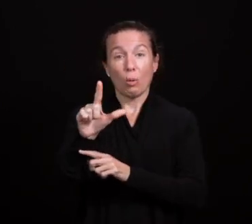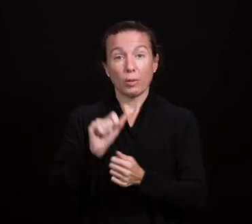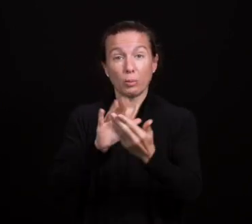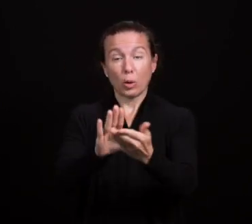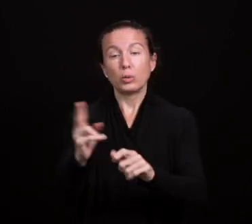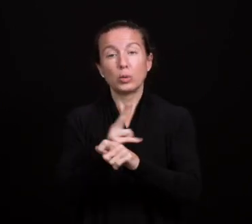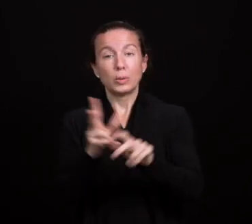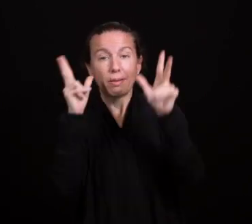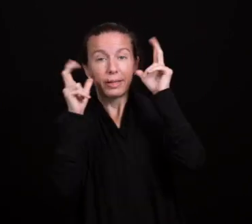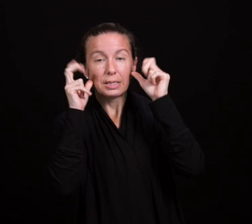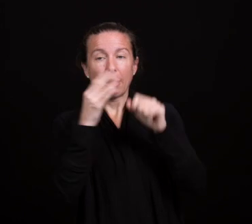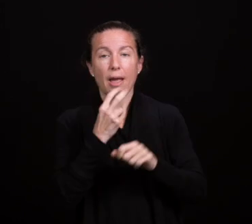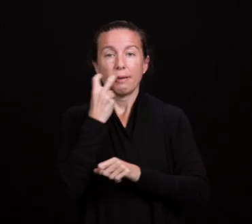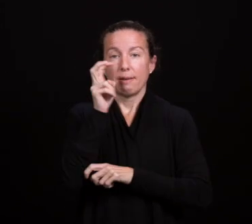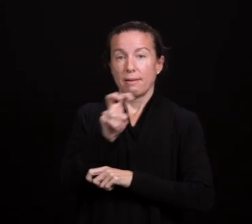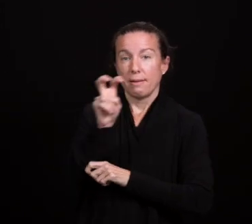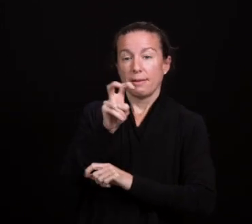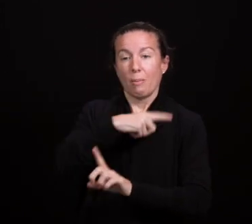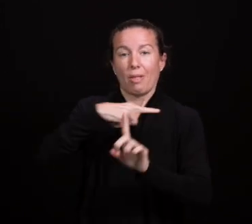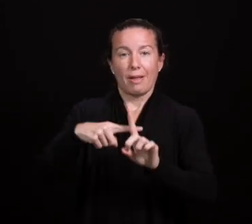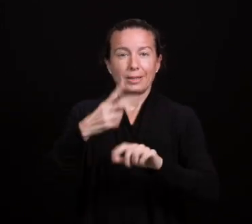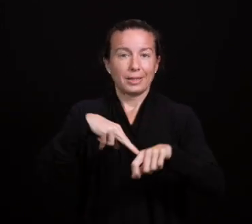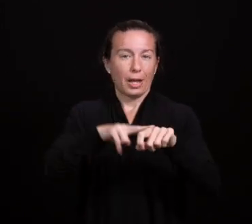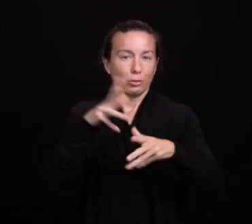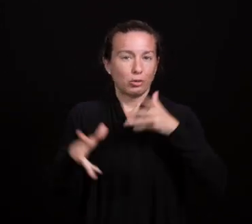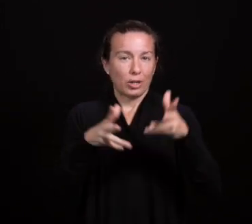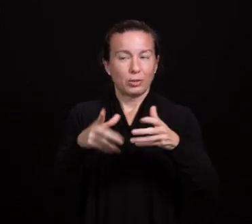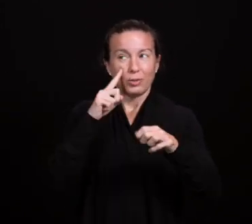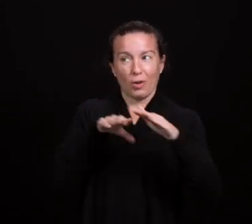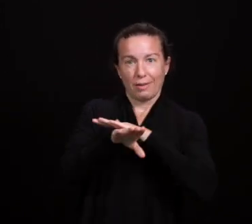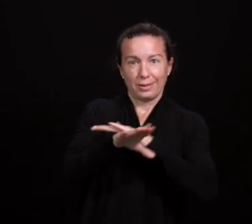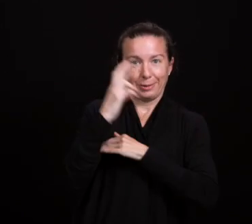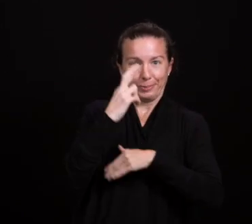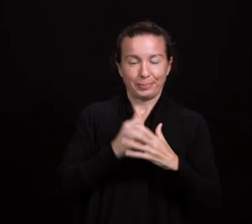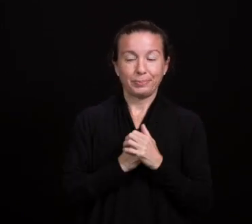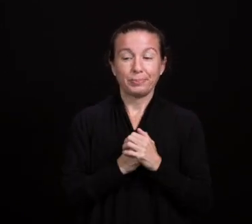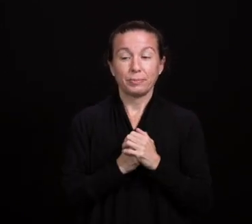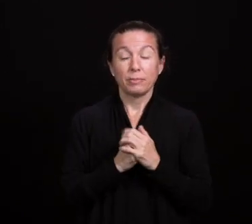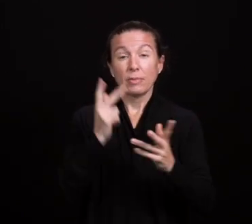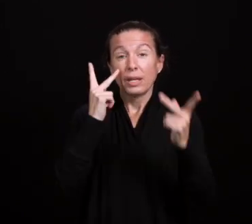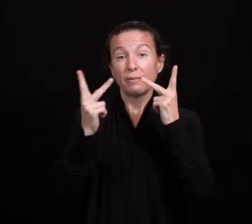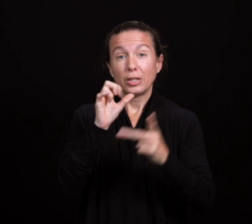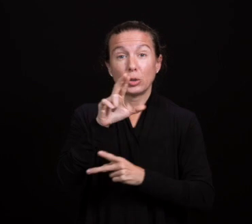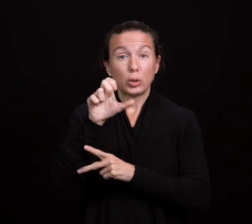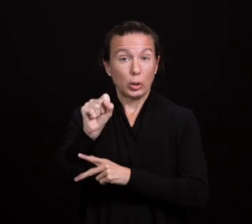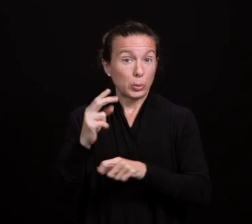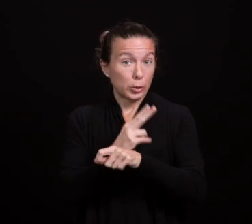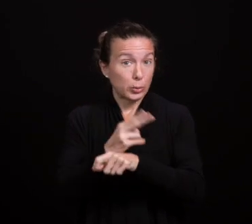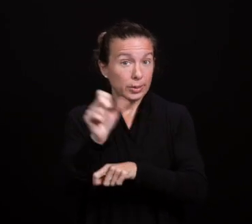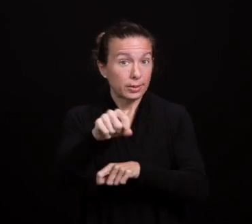listening, as well as speech reading and natural gestures, to access spoken language. Although visual cues are